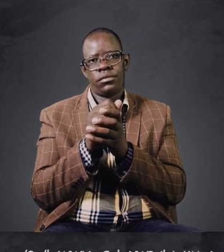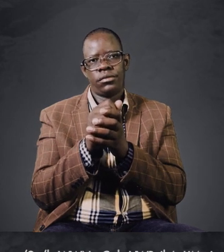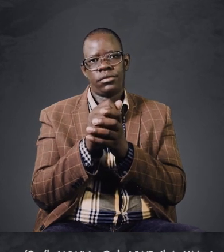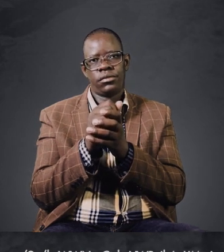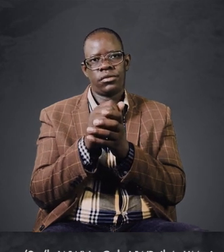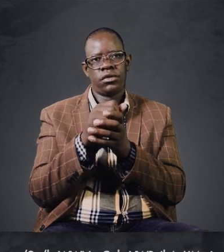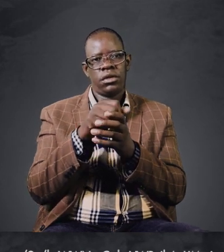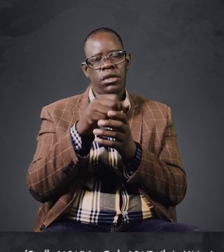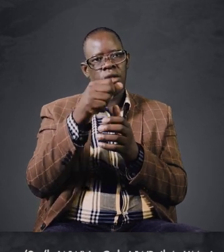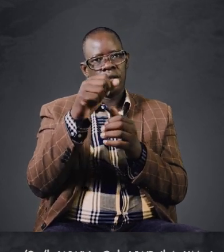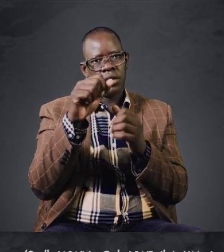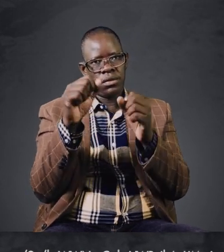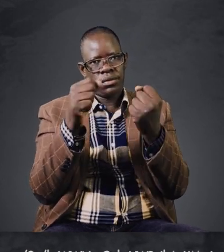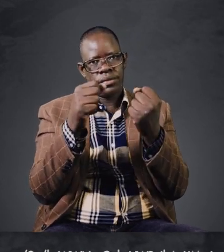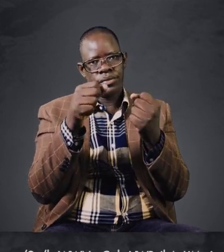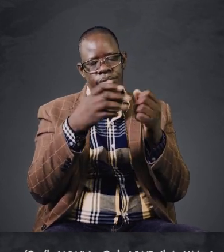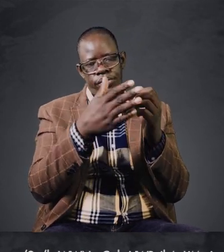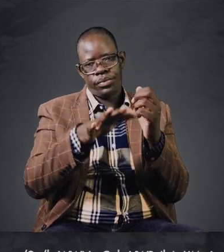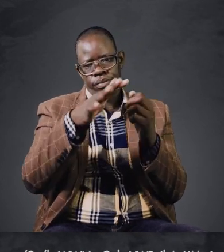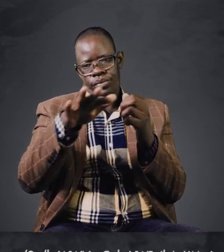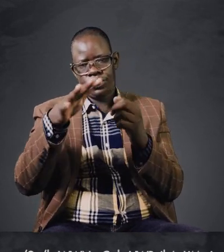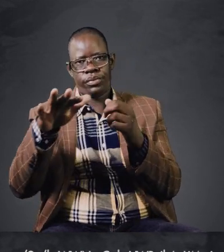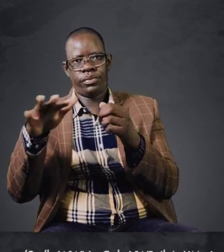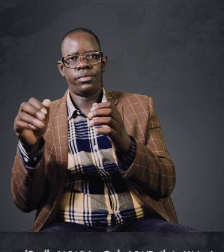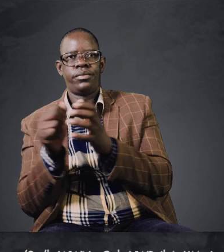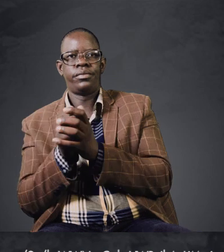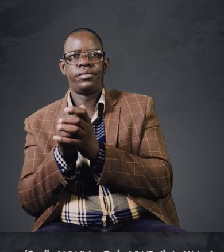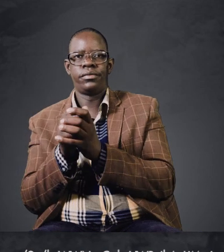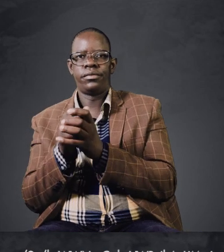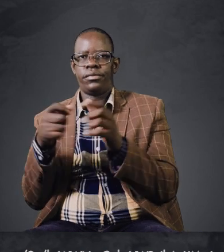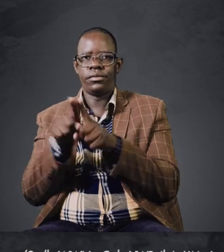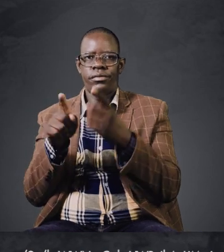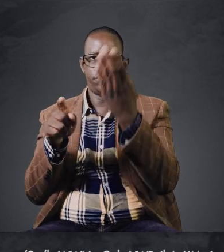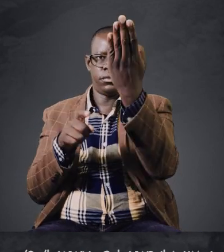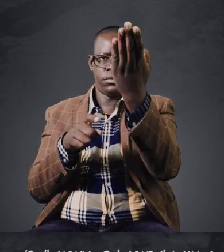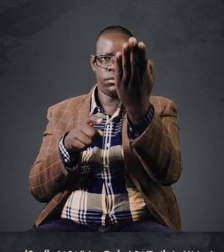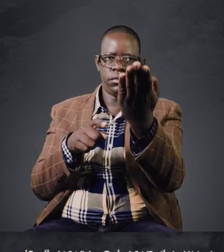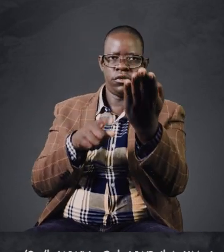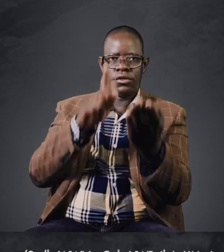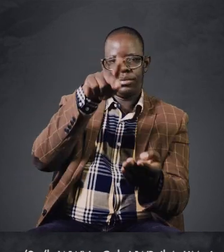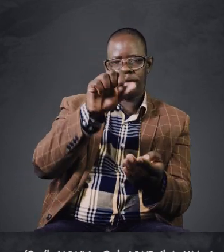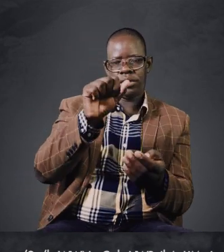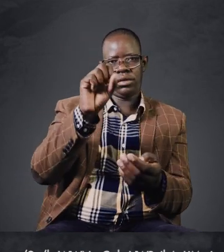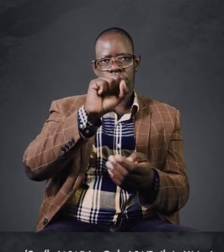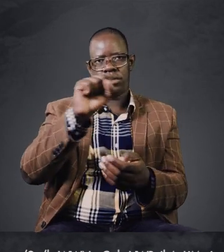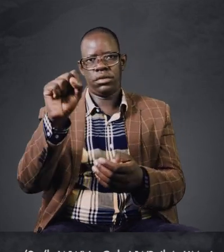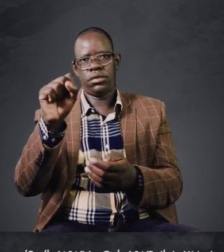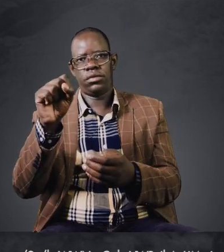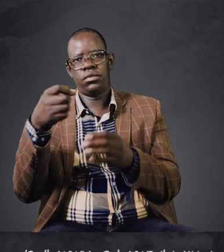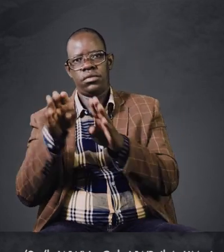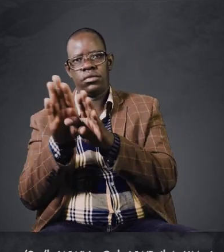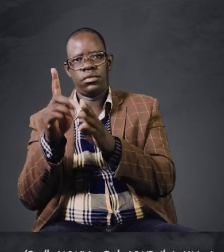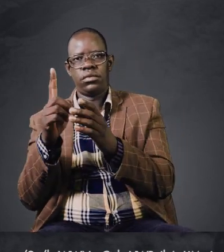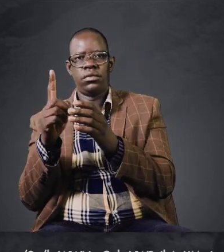The energy is released in the form of waves that travel through the crust. The P and S waves move through the crust